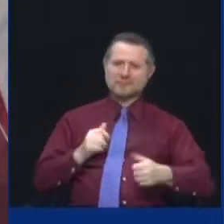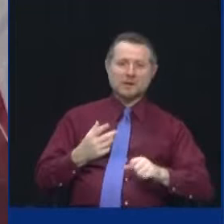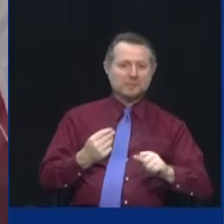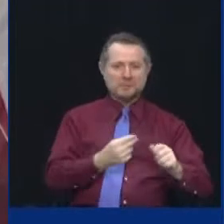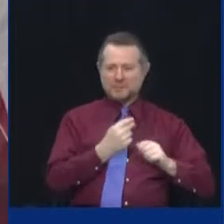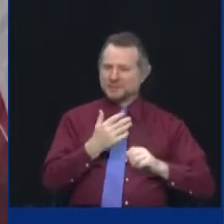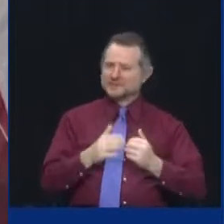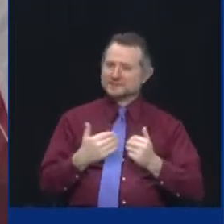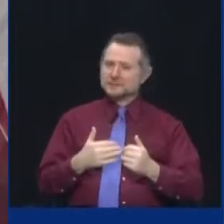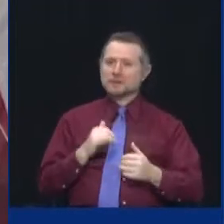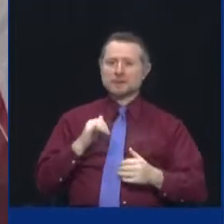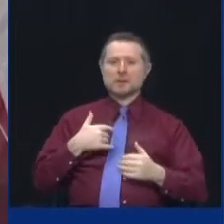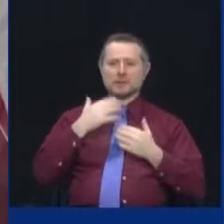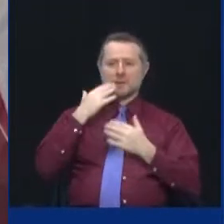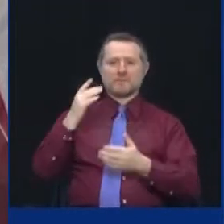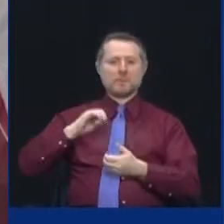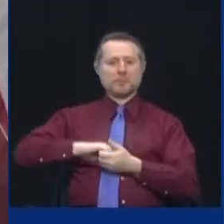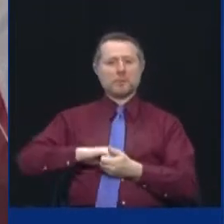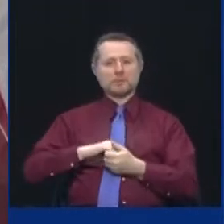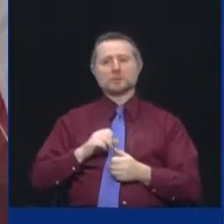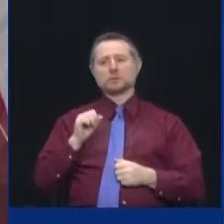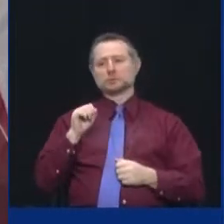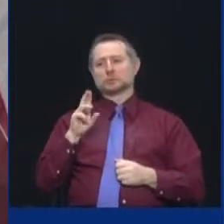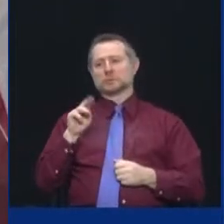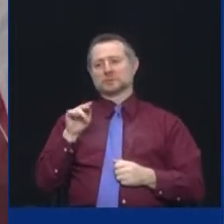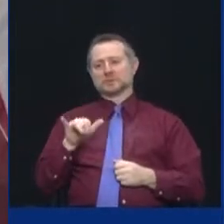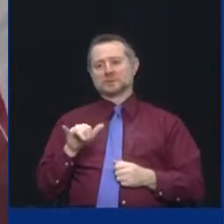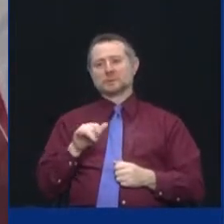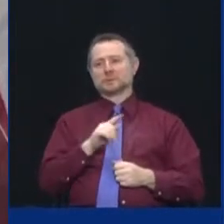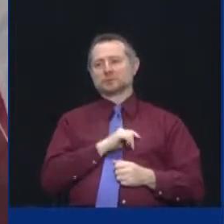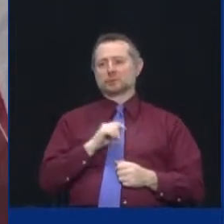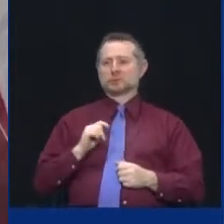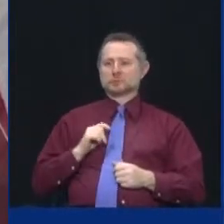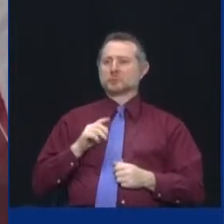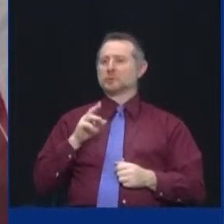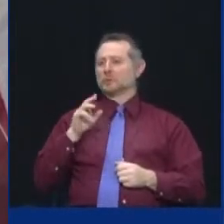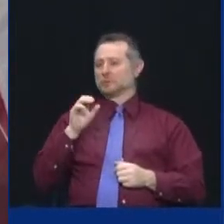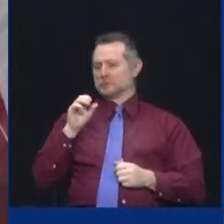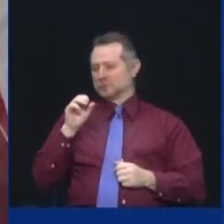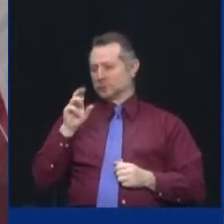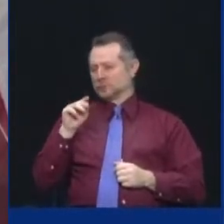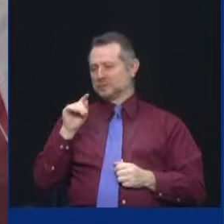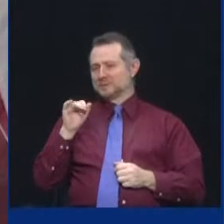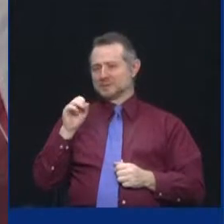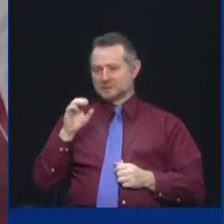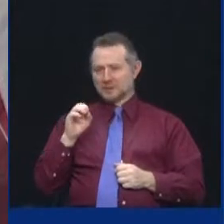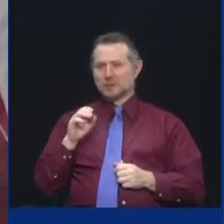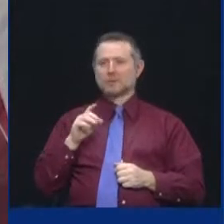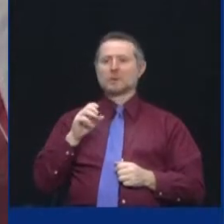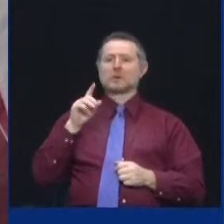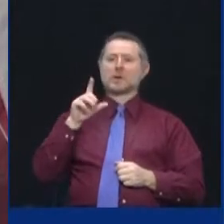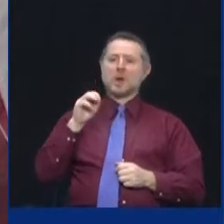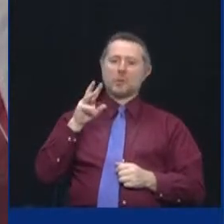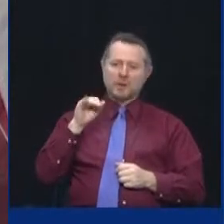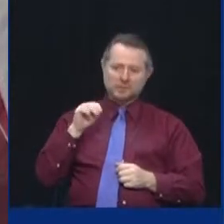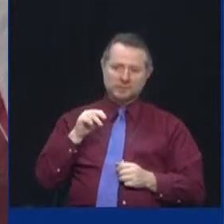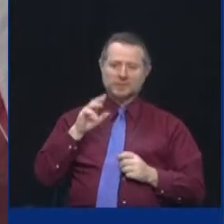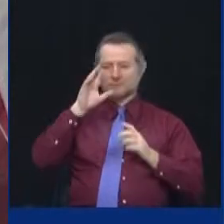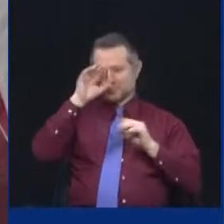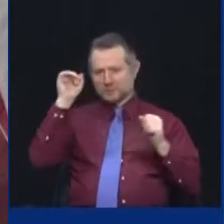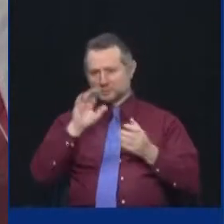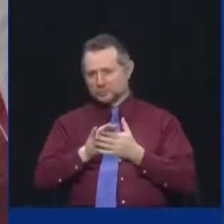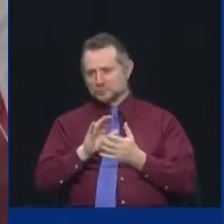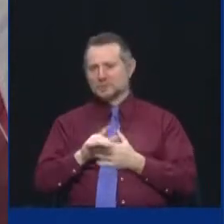that effort, SUNY trustee Eunice Lewin, school superintendent Dr. Kreiner Cash,